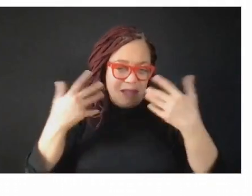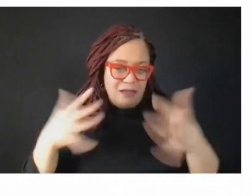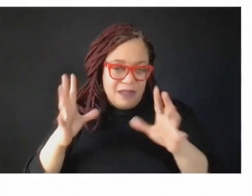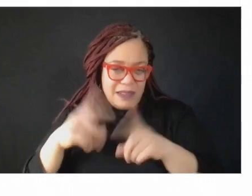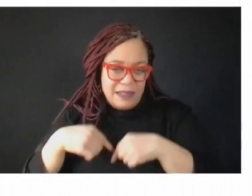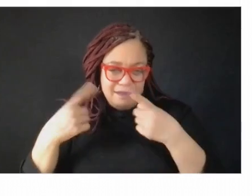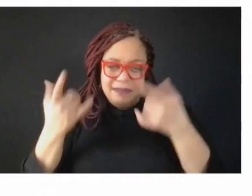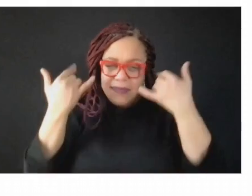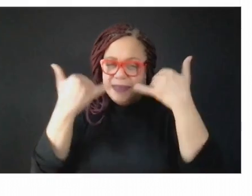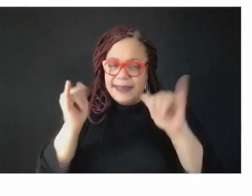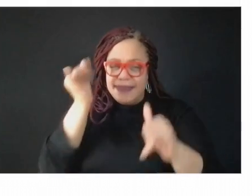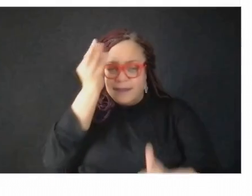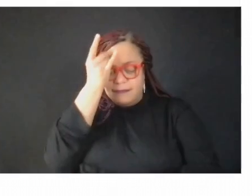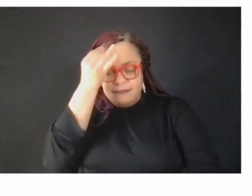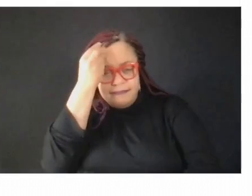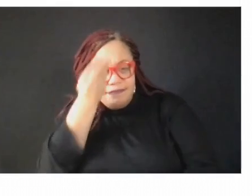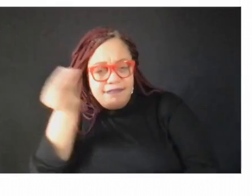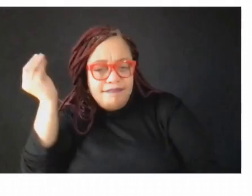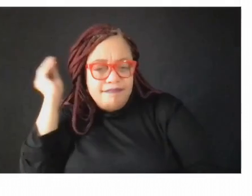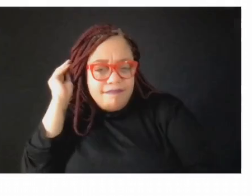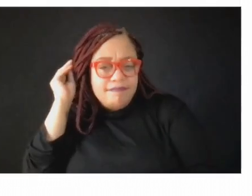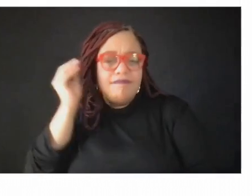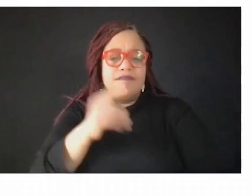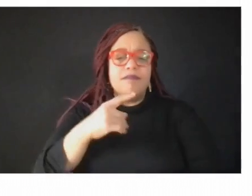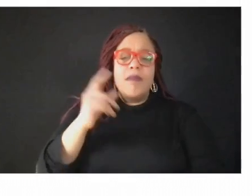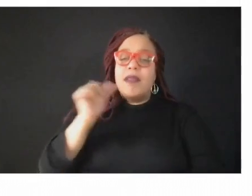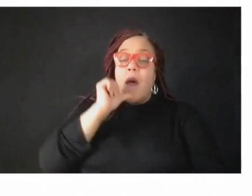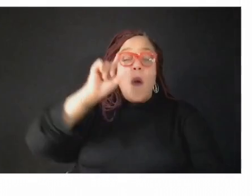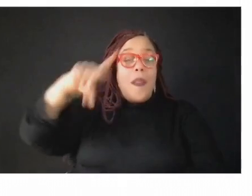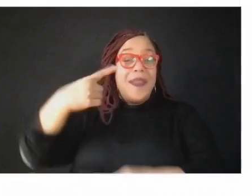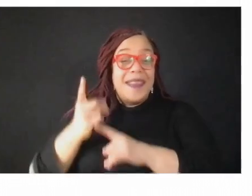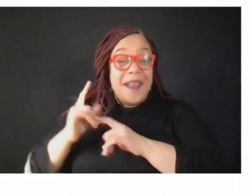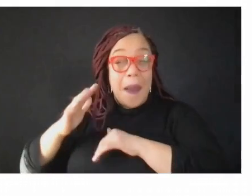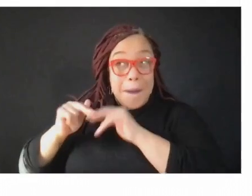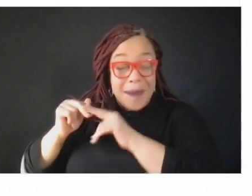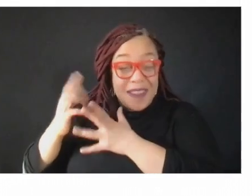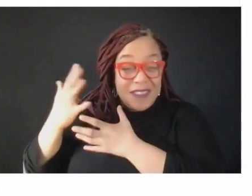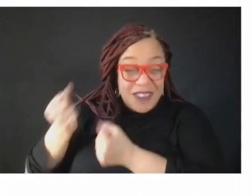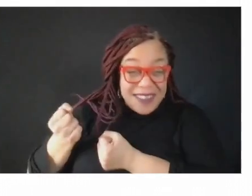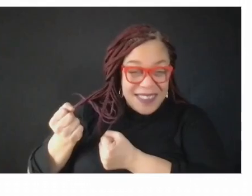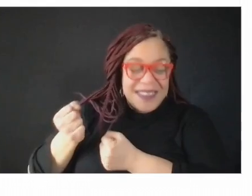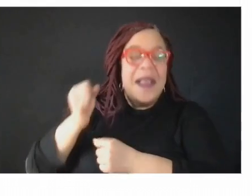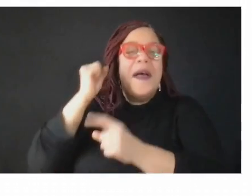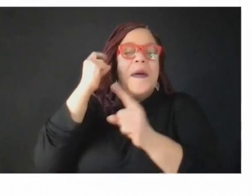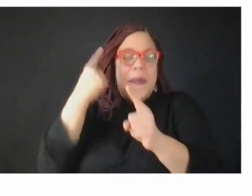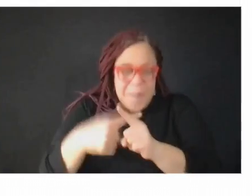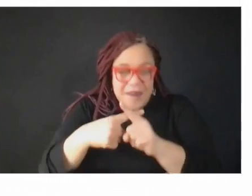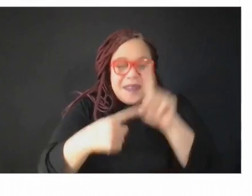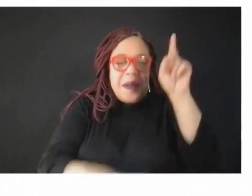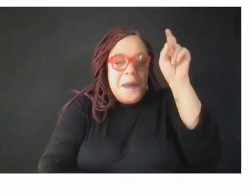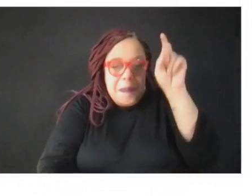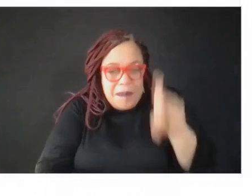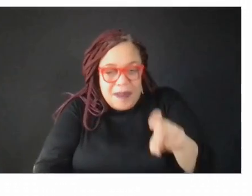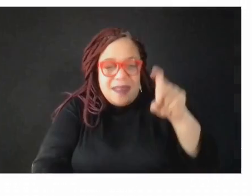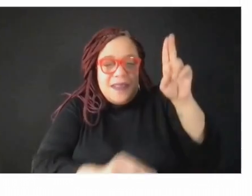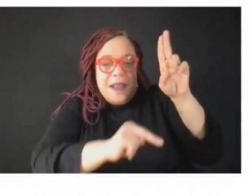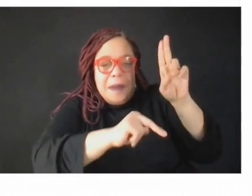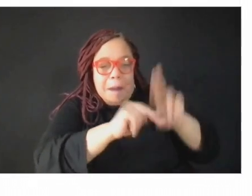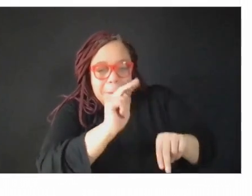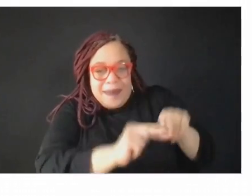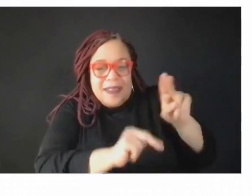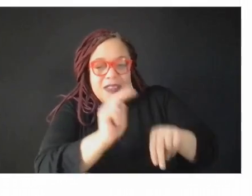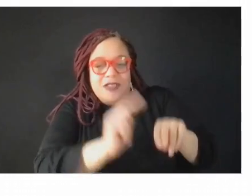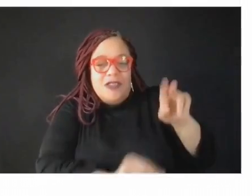about building trust. We're talking about the need to build trustworthy organizations